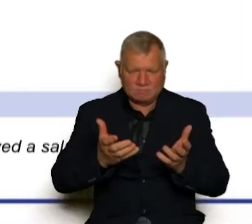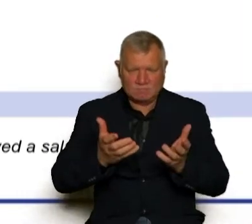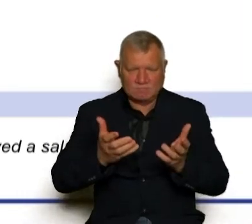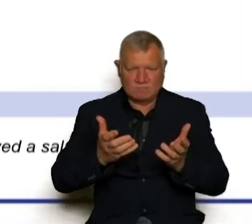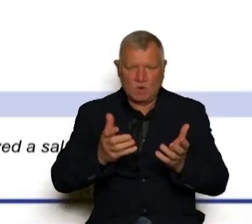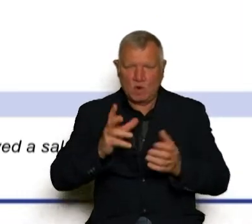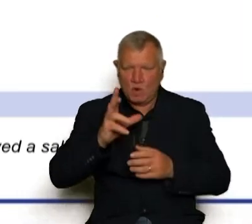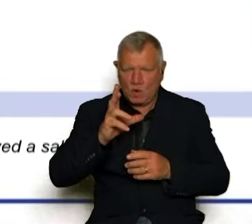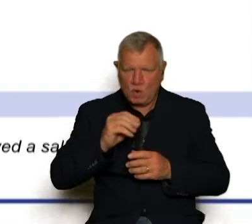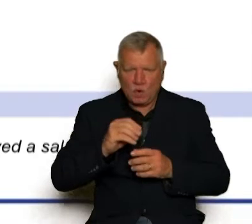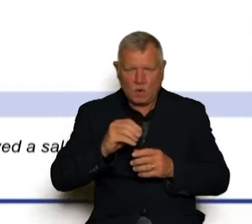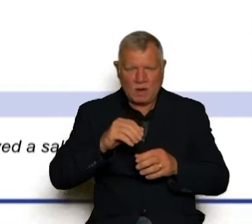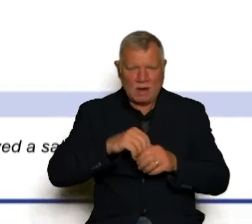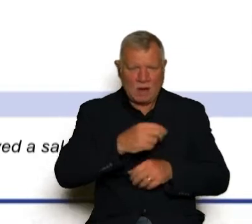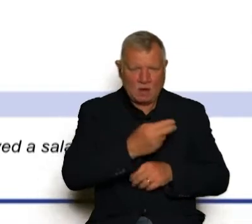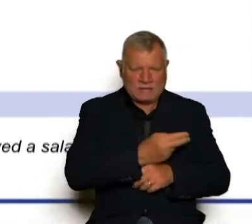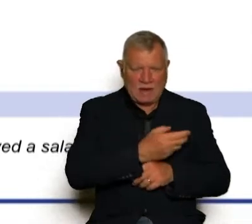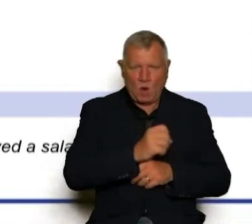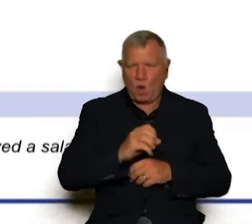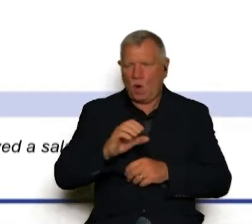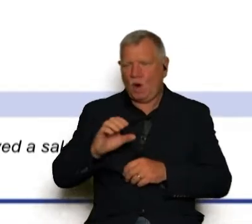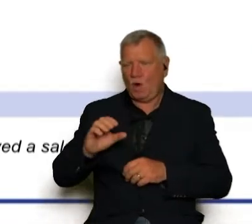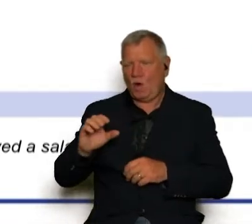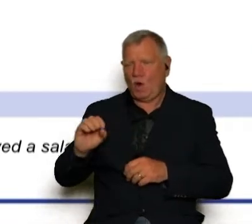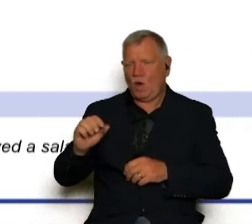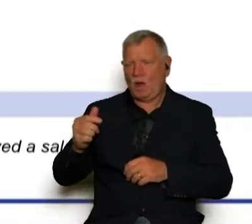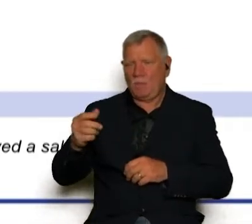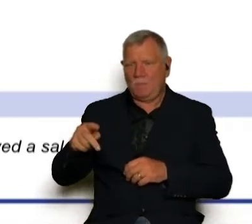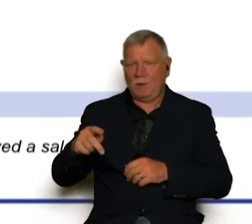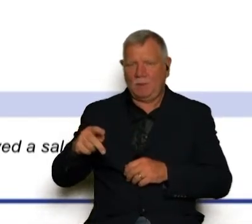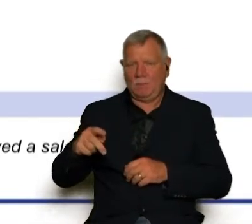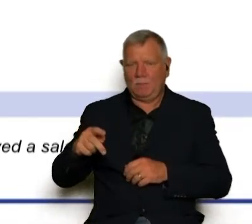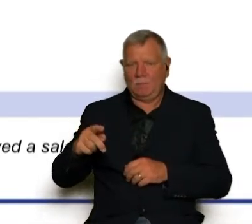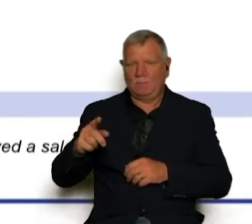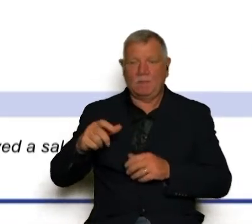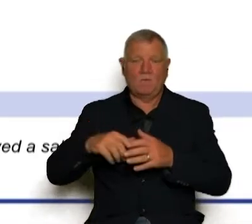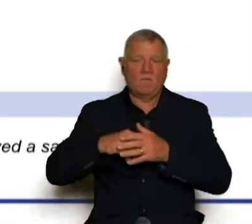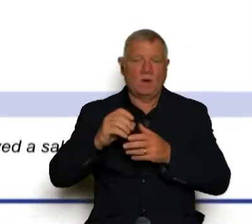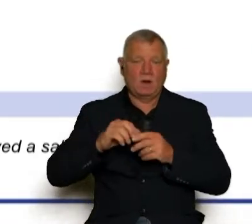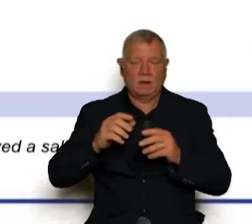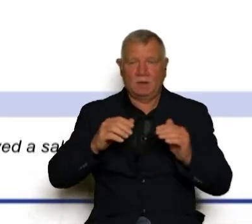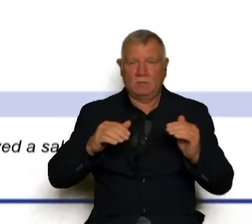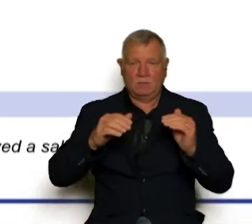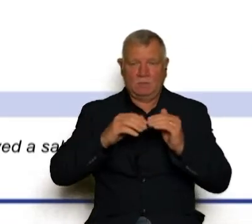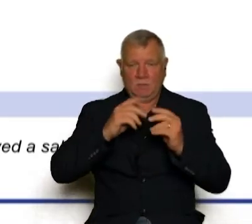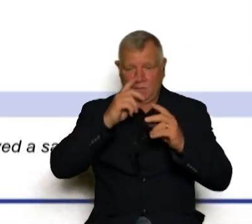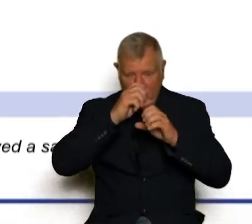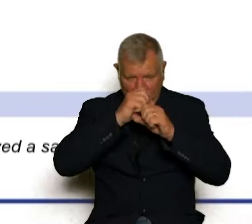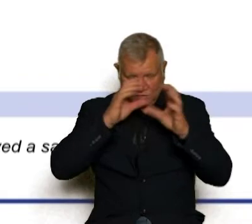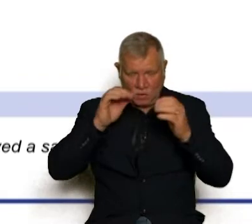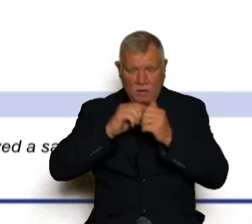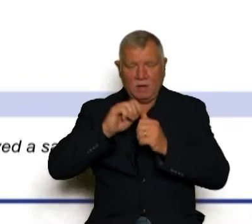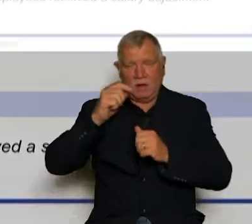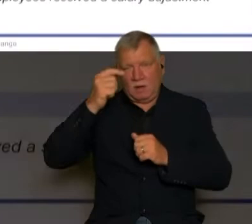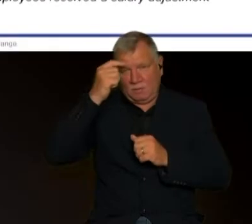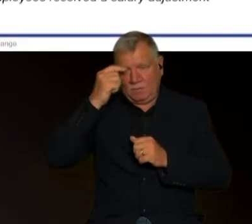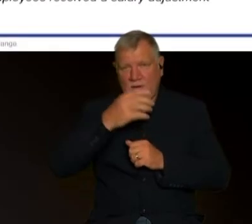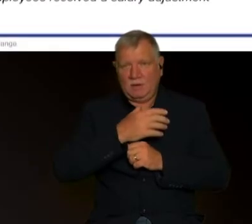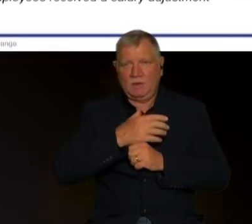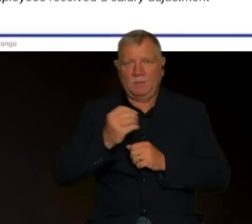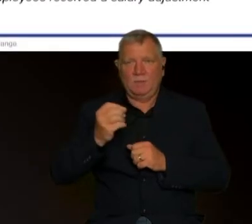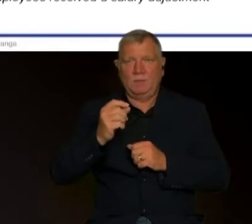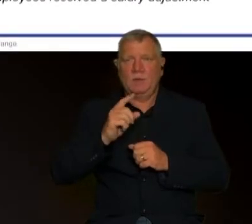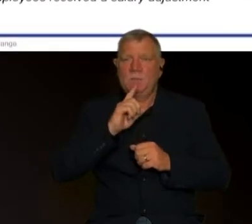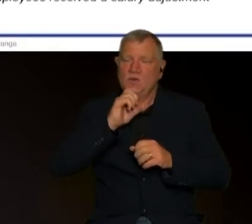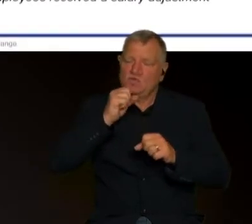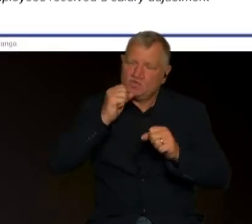adjustments, in the end, no employees in the Treasury Department or OMB were being paid outside